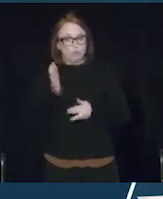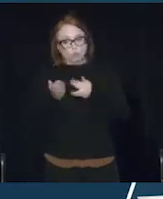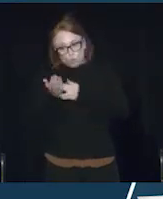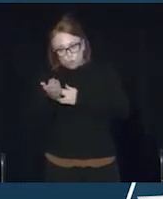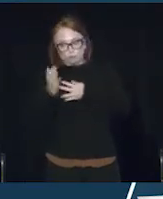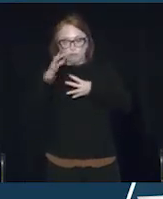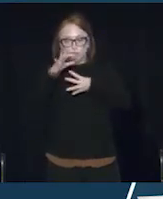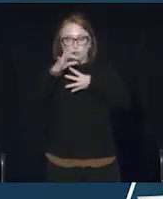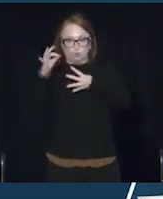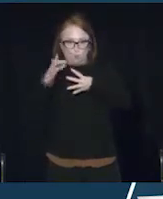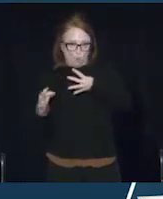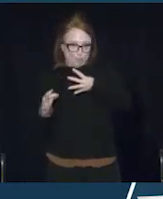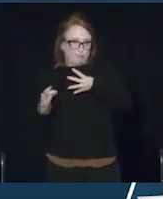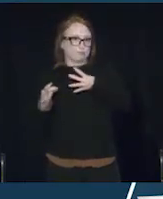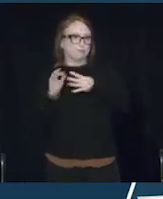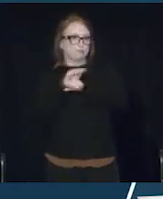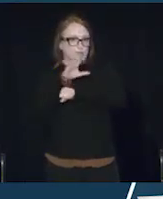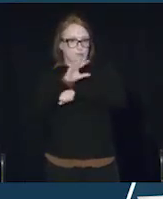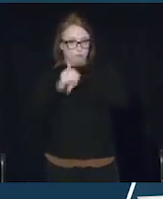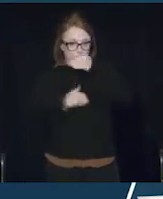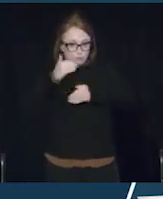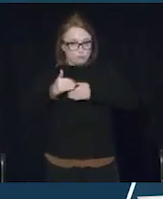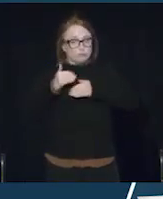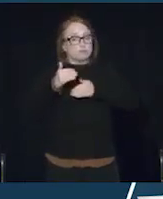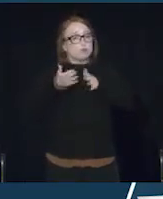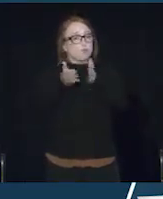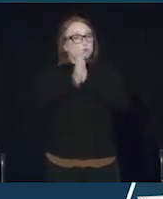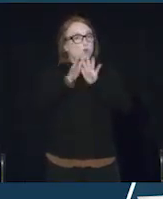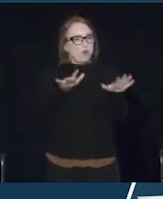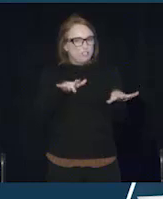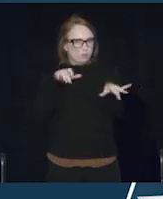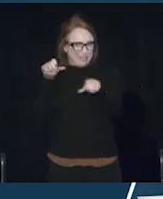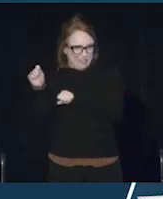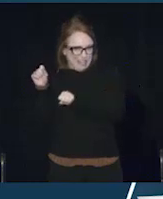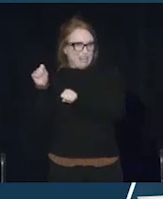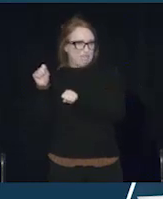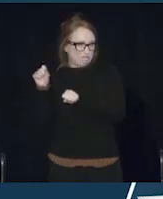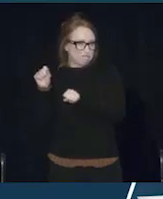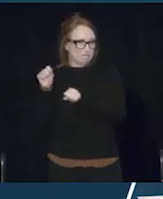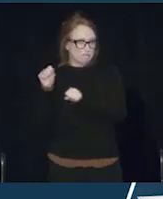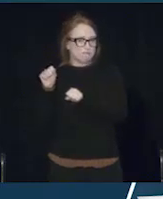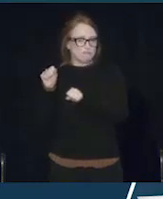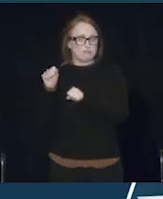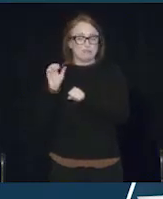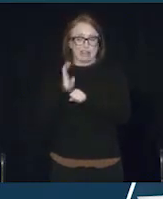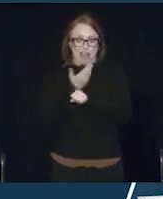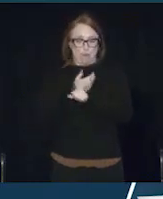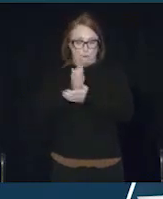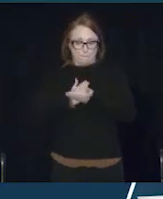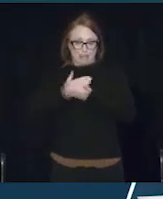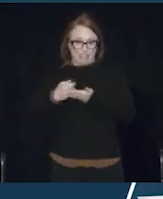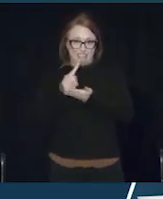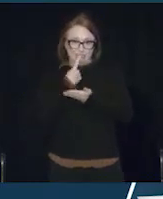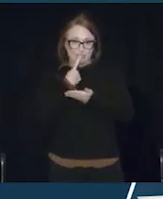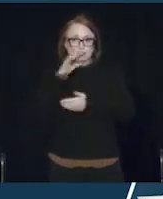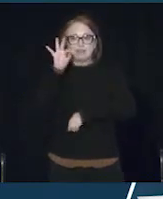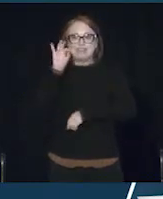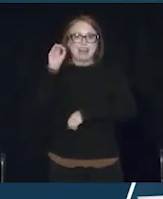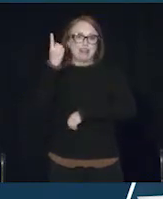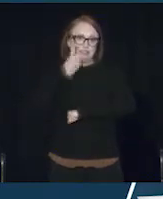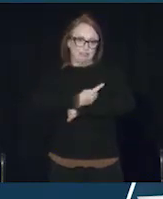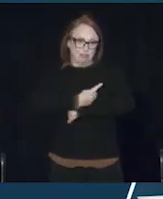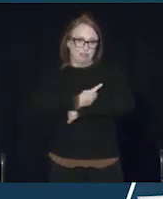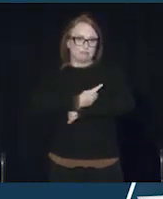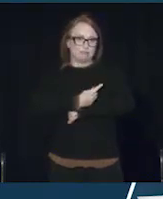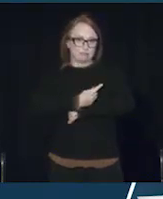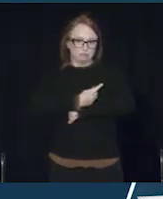counseling process, request to leave the ICF and go into iBudget, we do have 90 days from the time they select